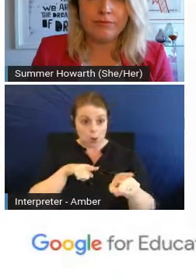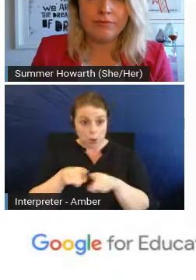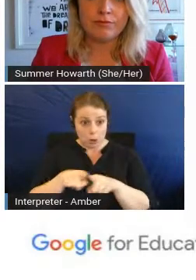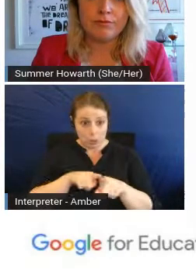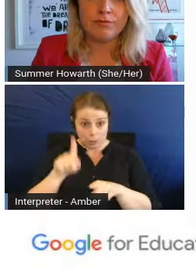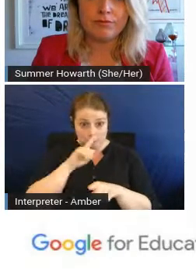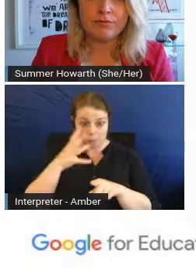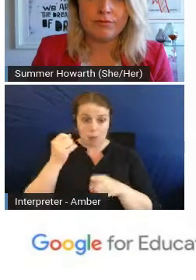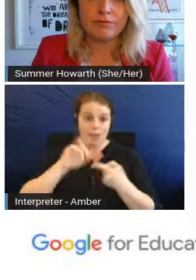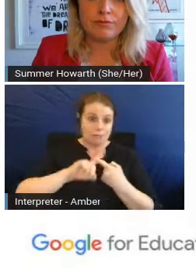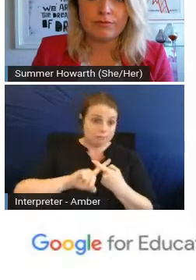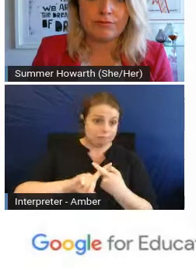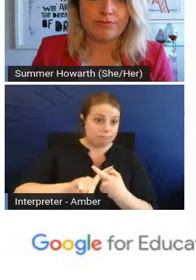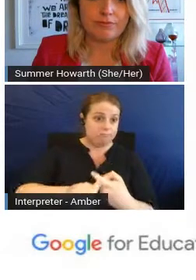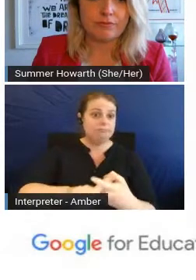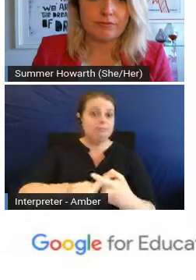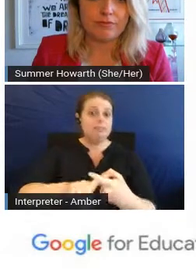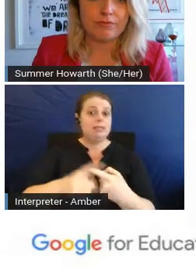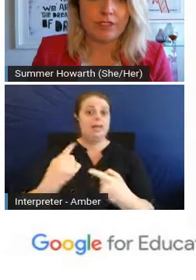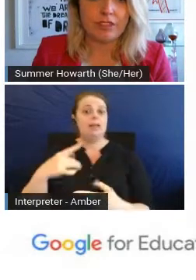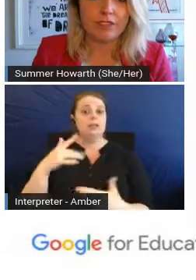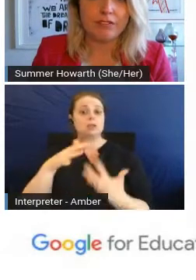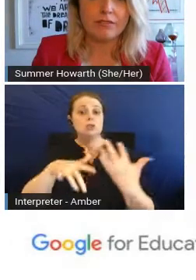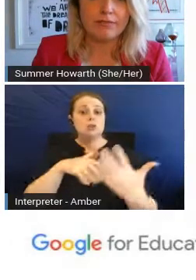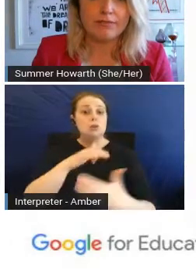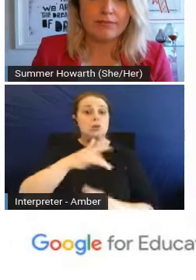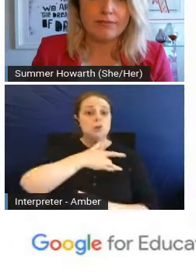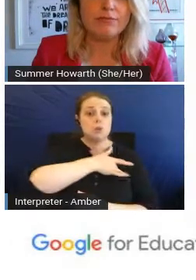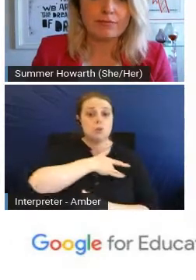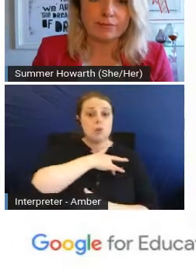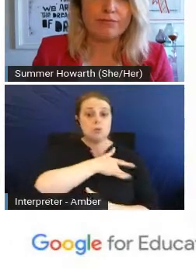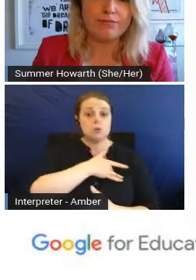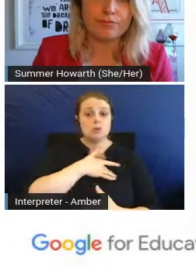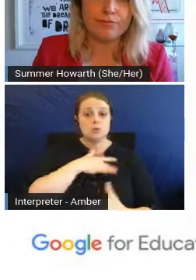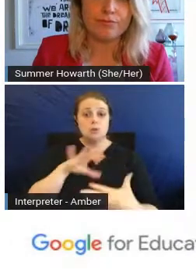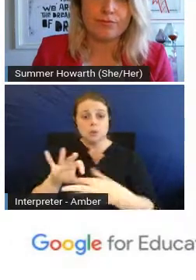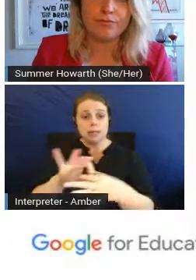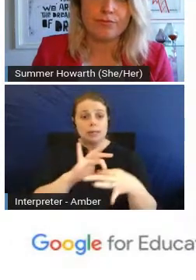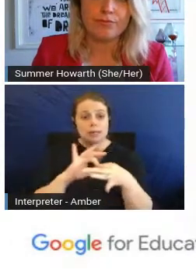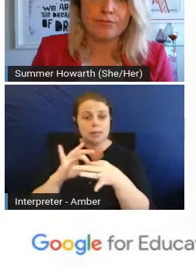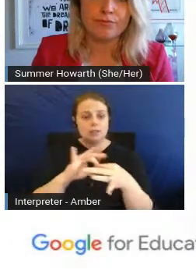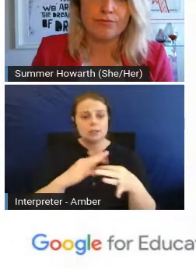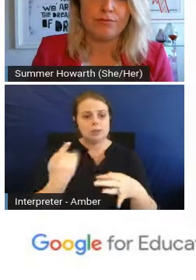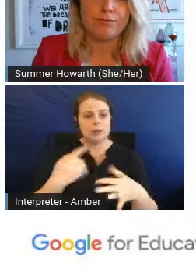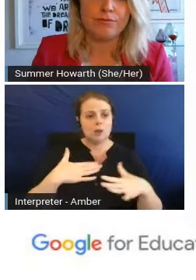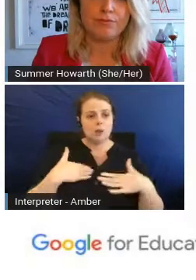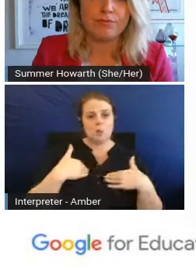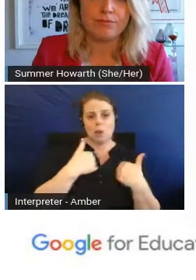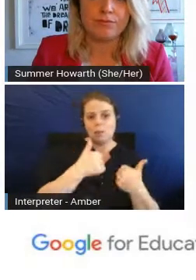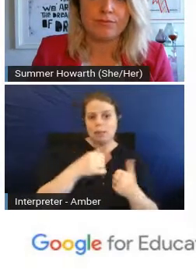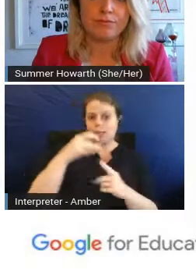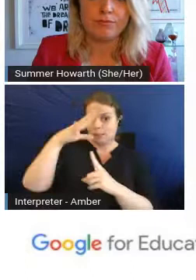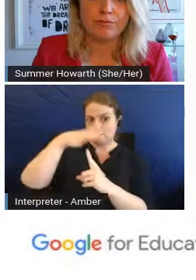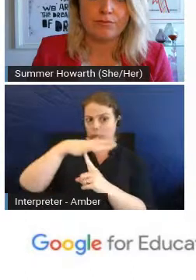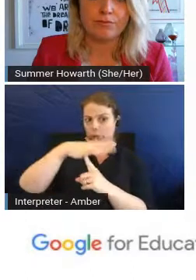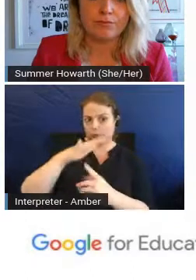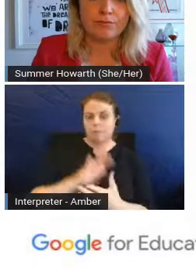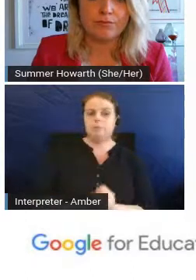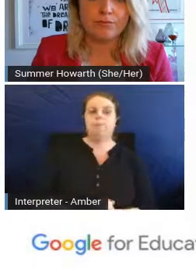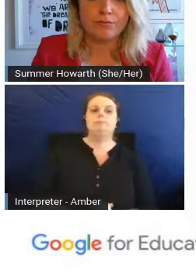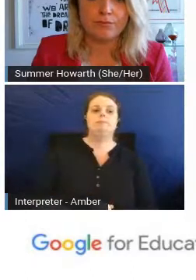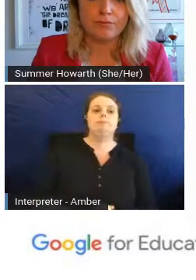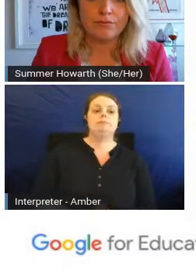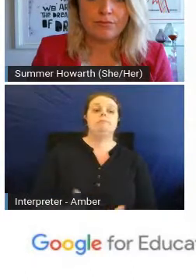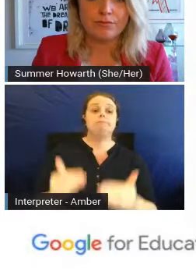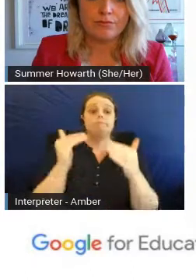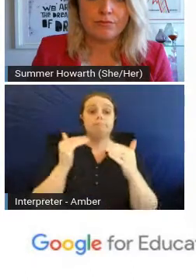and the social and emotional connection and well-being remains that key question. What we're going to do in the next session is